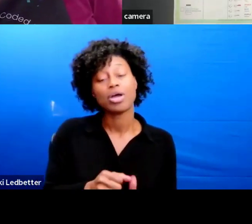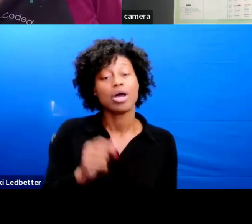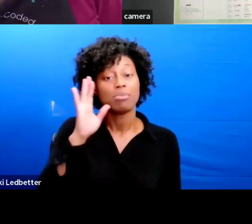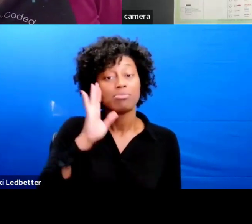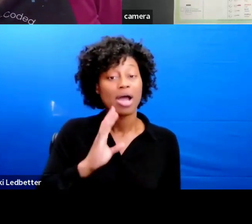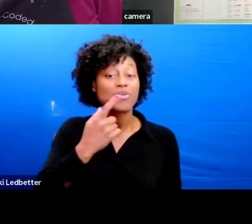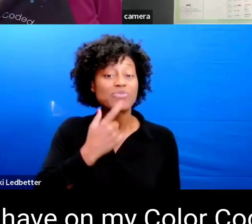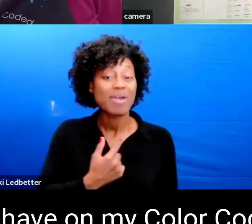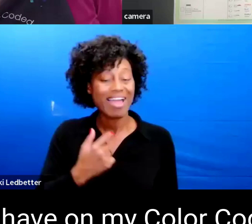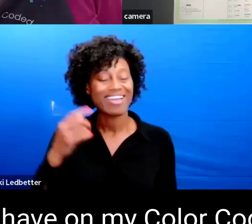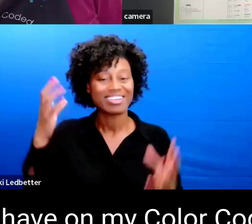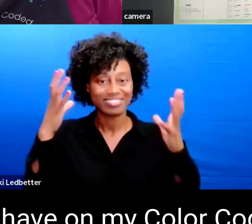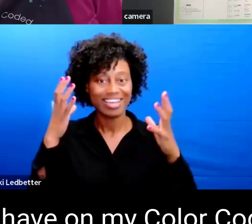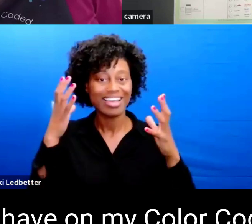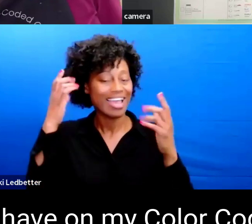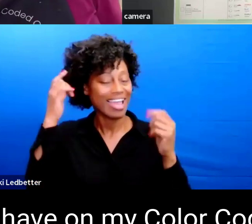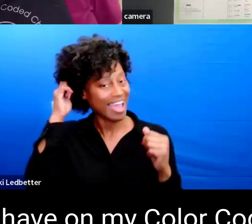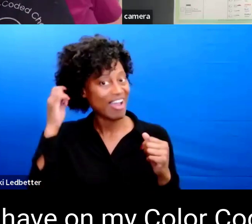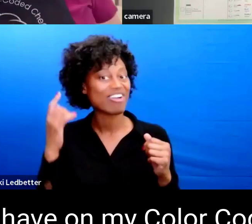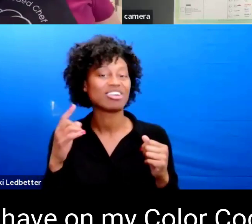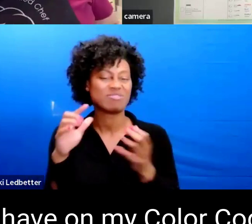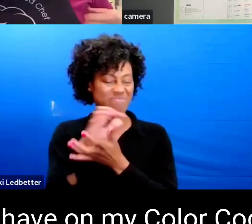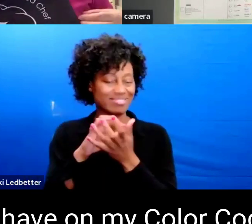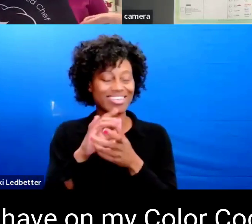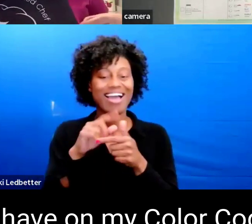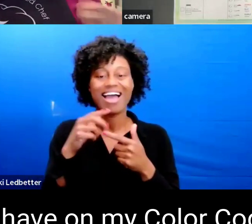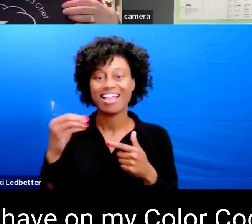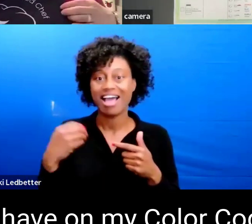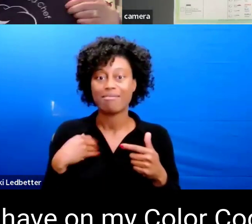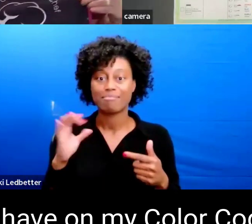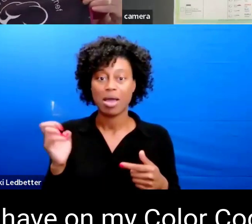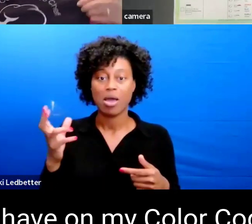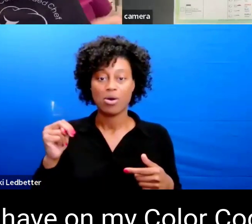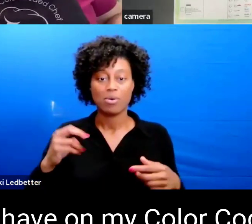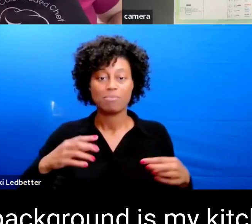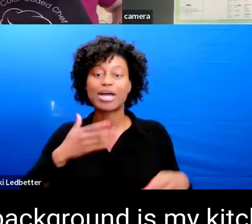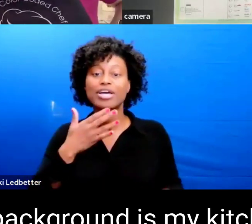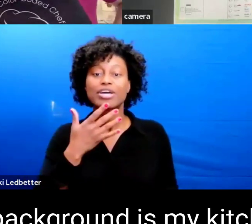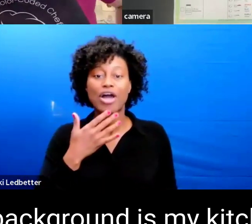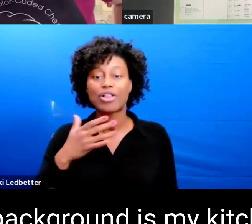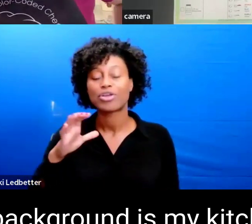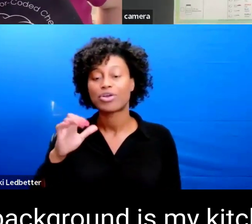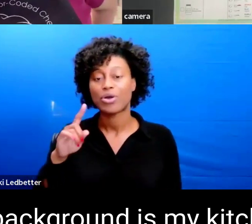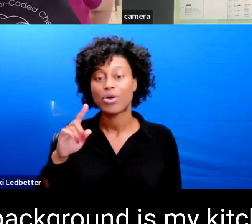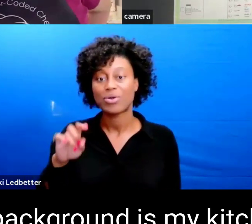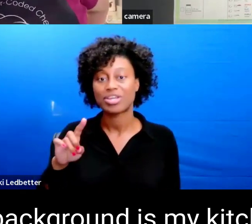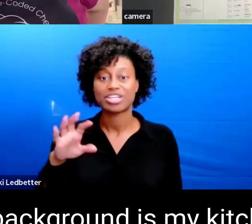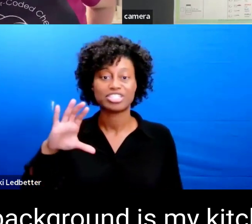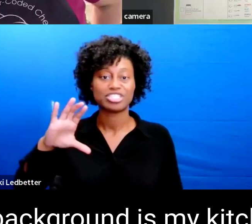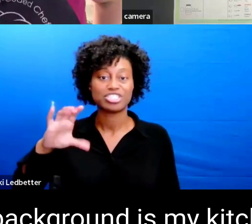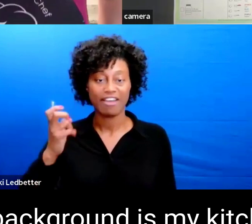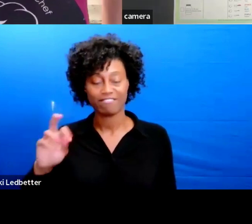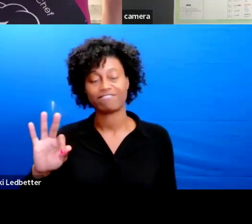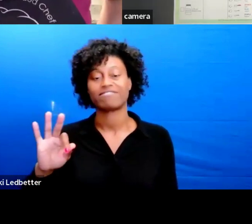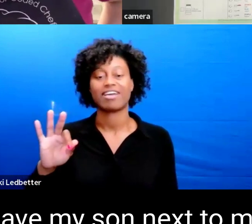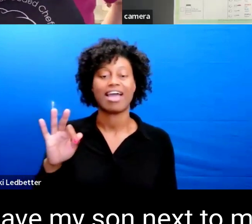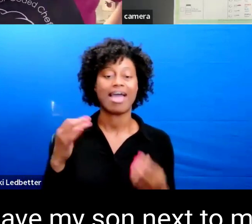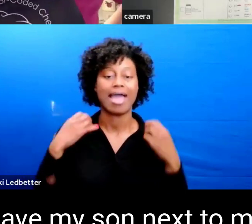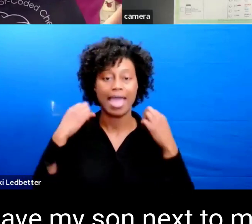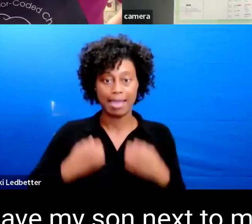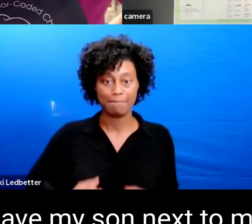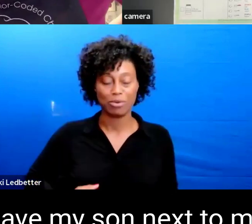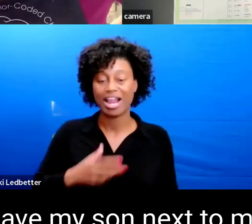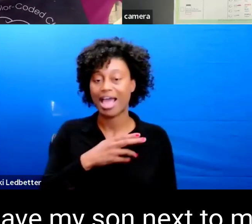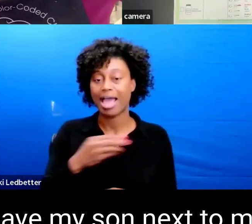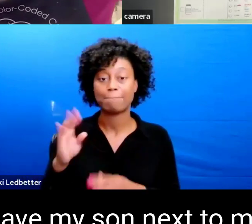hair, and I happen to have on my color-coded chef apron. My background is my kitchen. I have